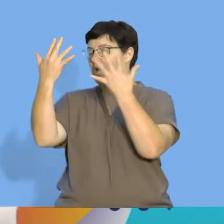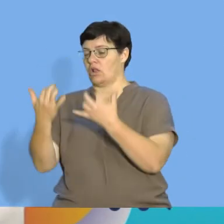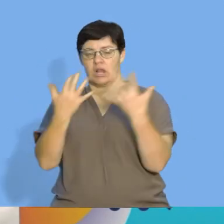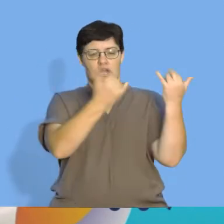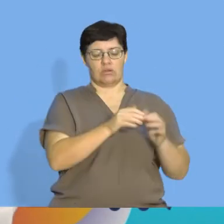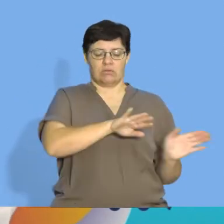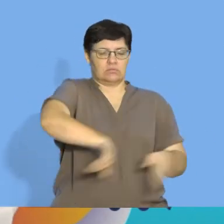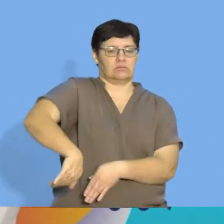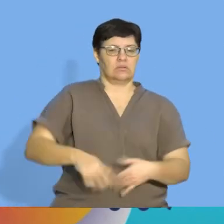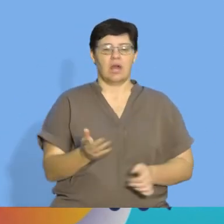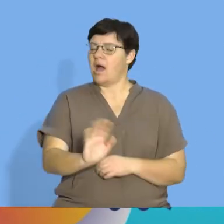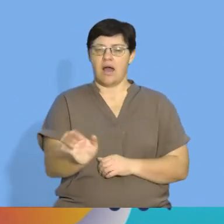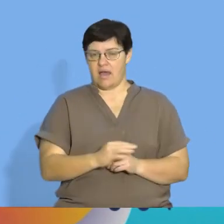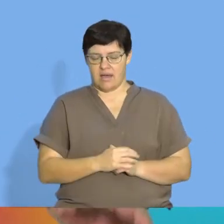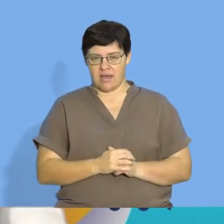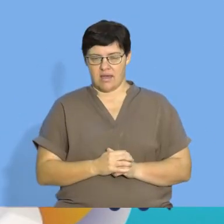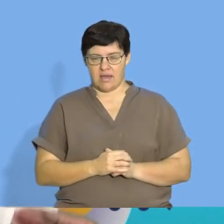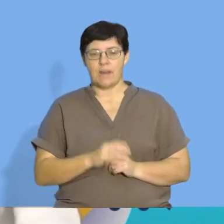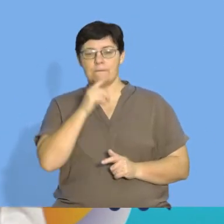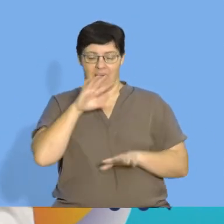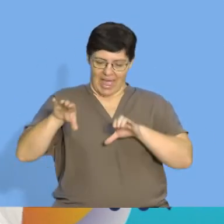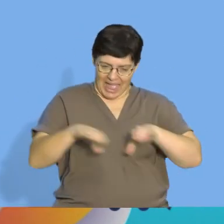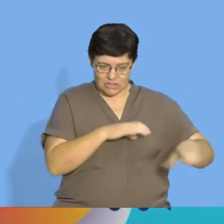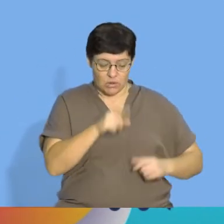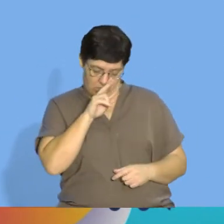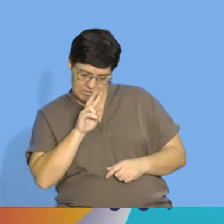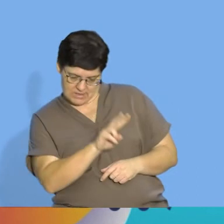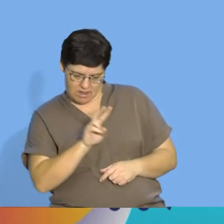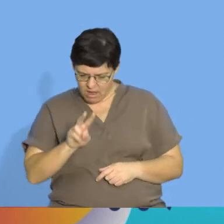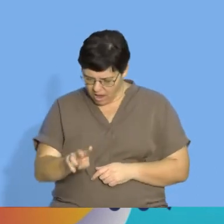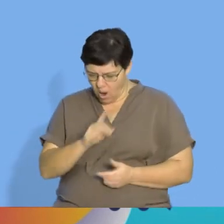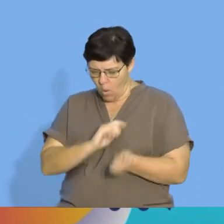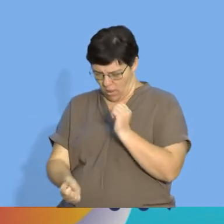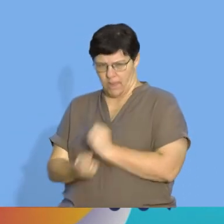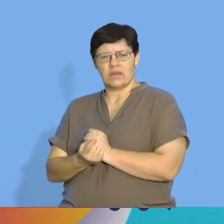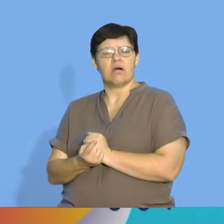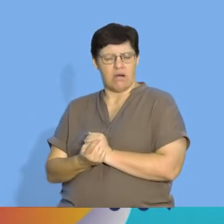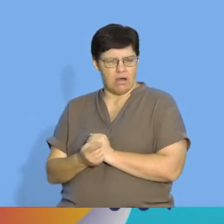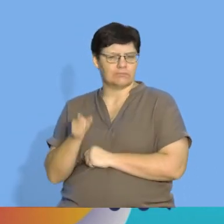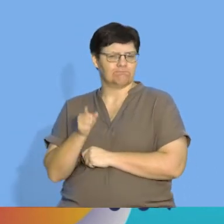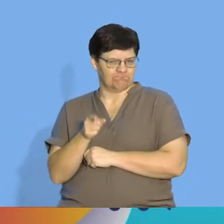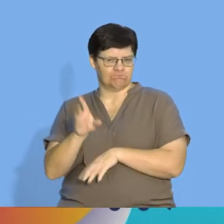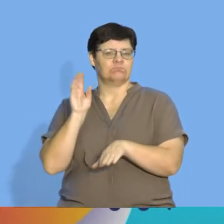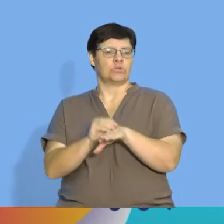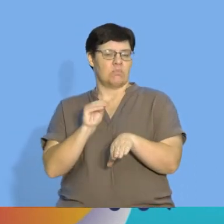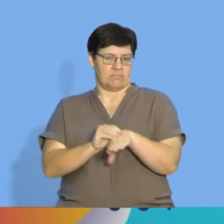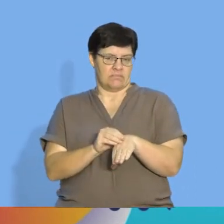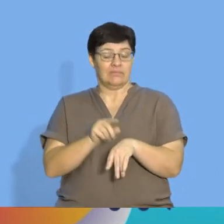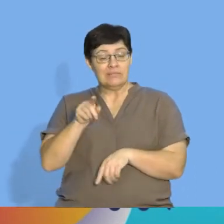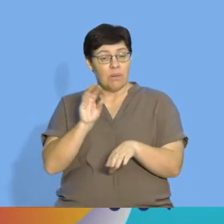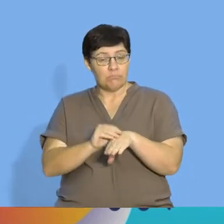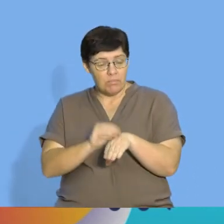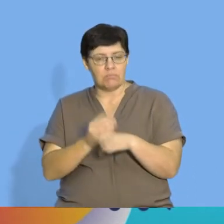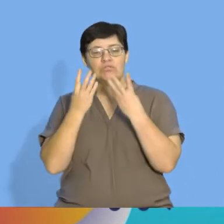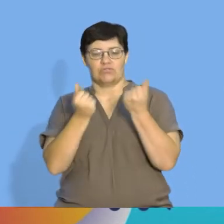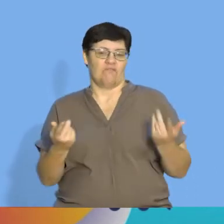the debtors collection schedule, and it's something that you put aside. No, it requires action to be taken. And this action